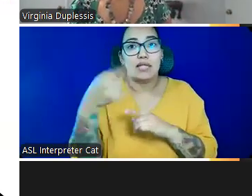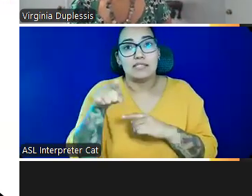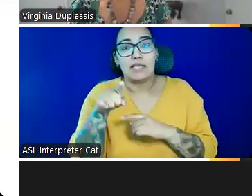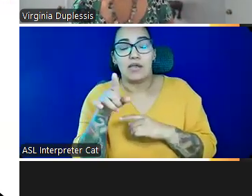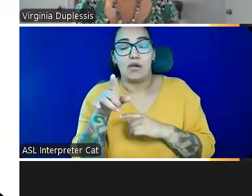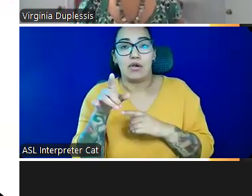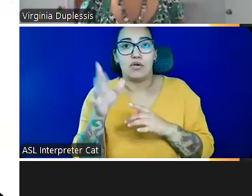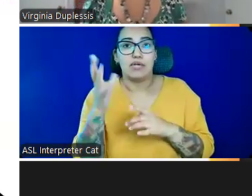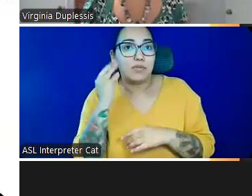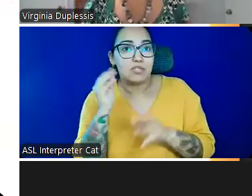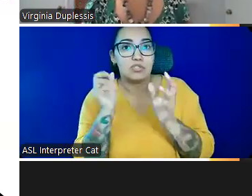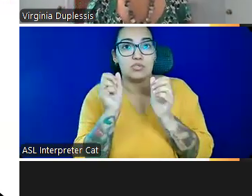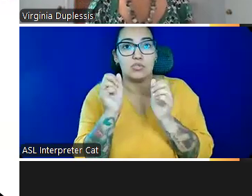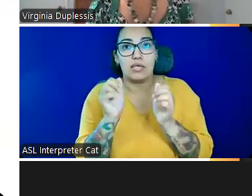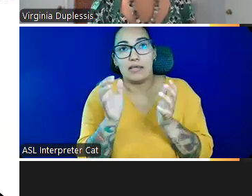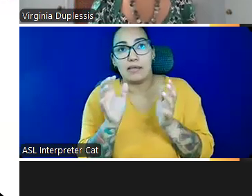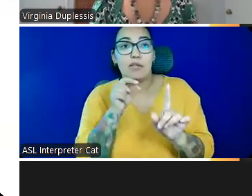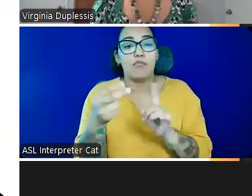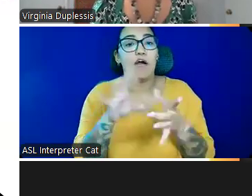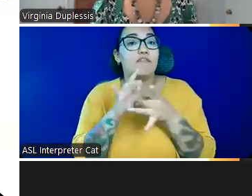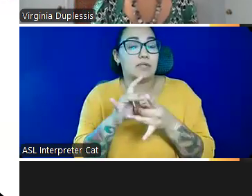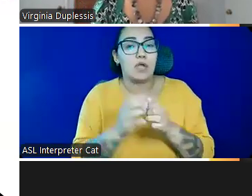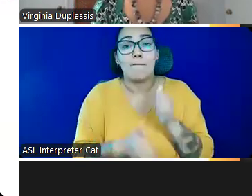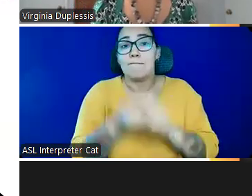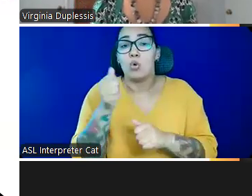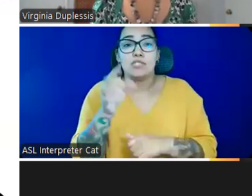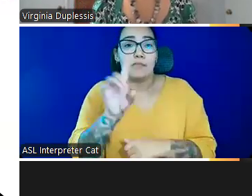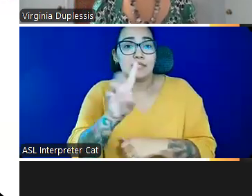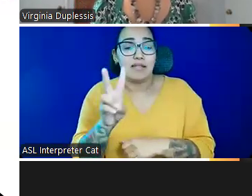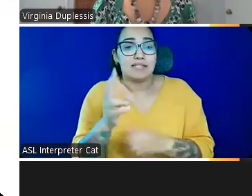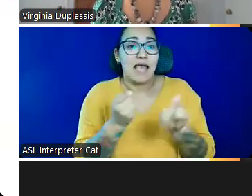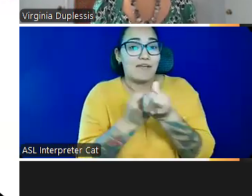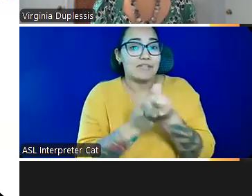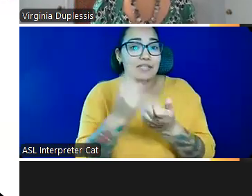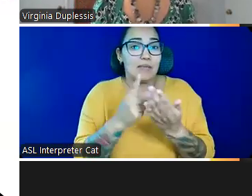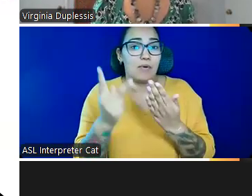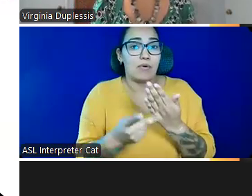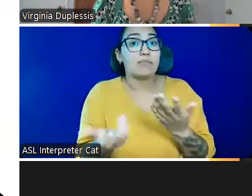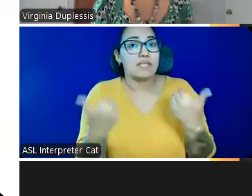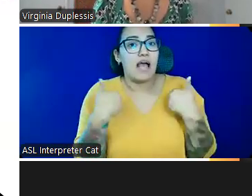within the context of relationships. Most domestic violence advocacy programs have the know-how